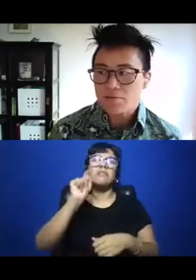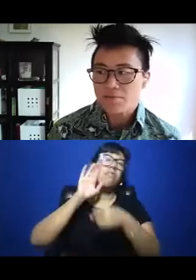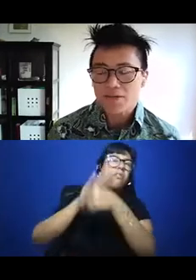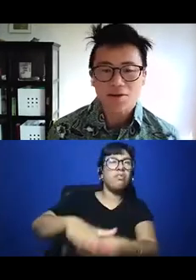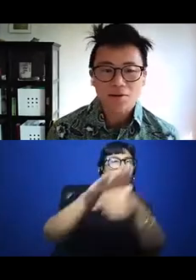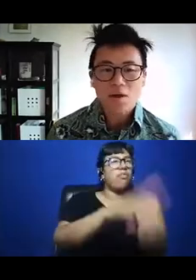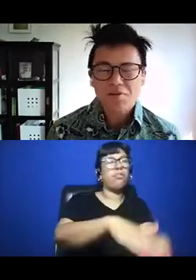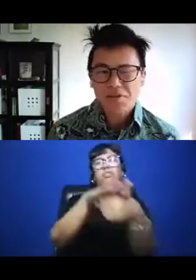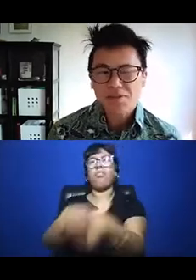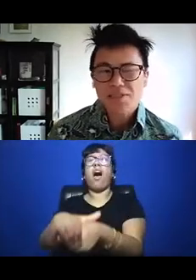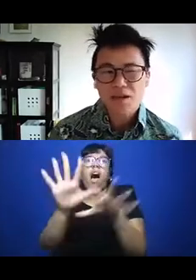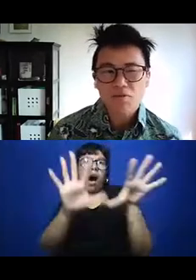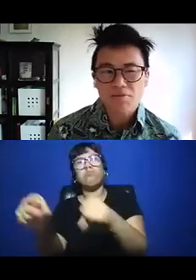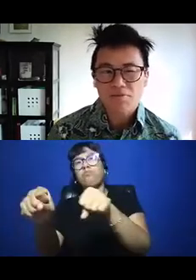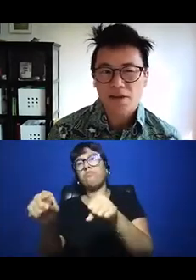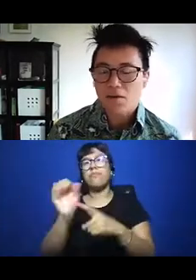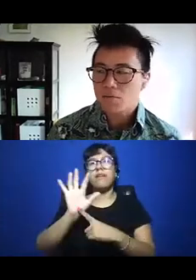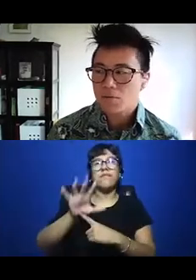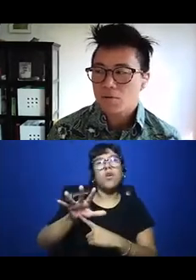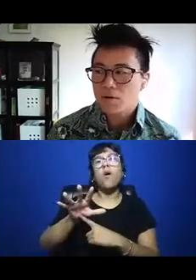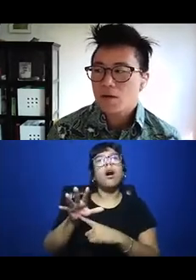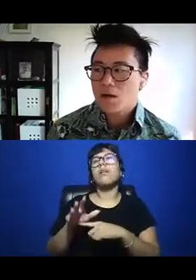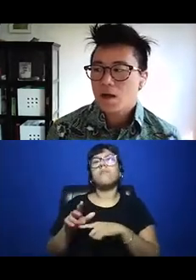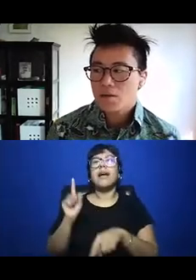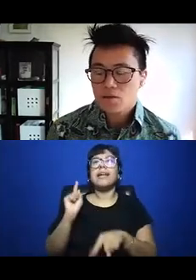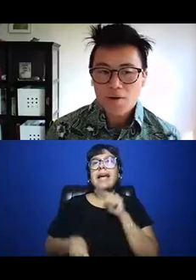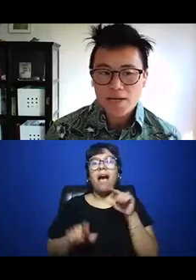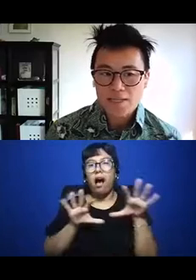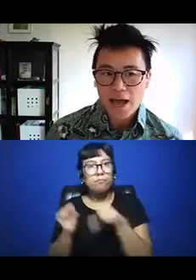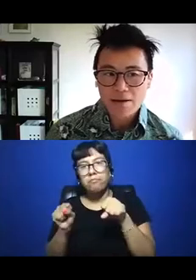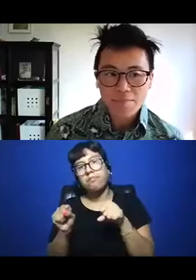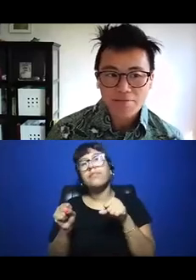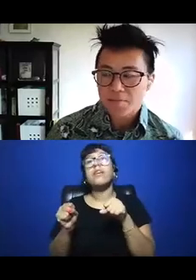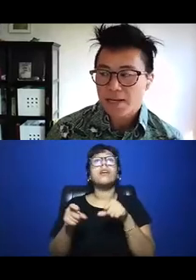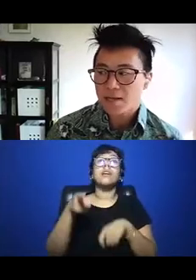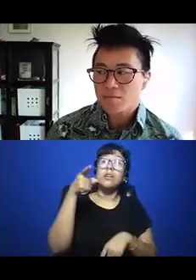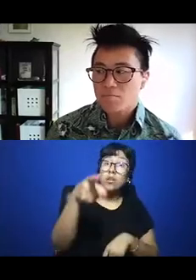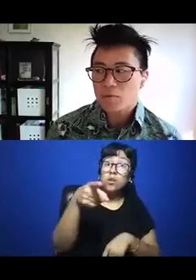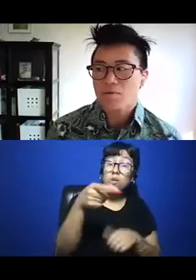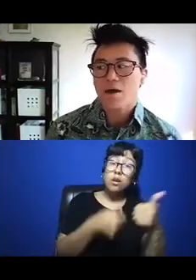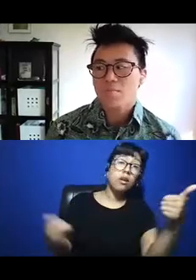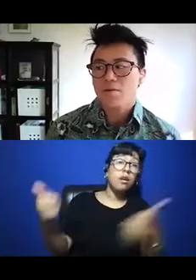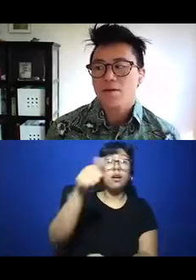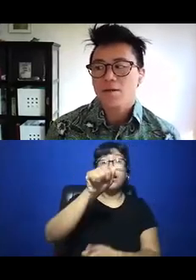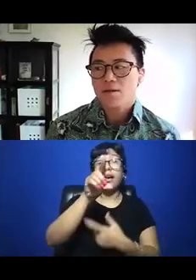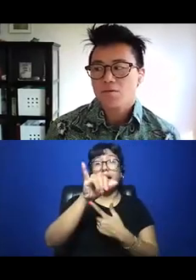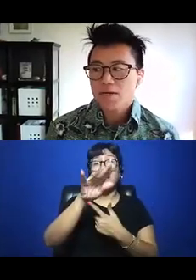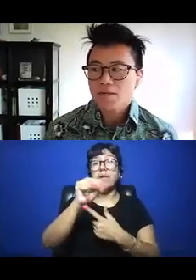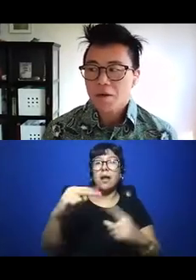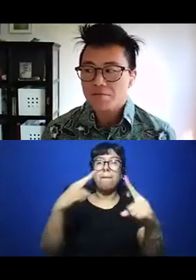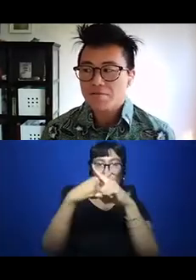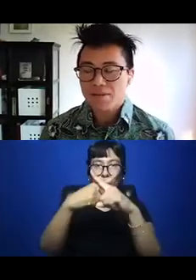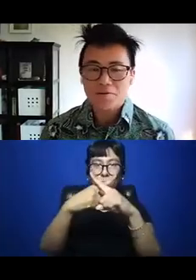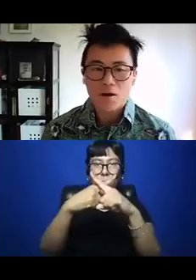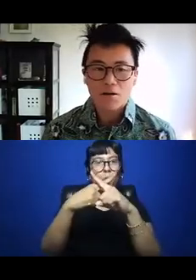take over the video, but fails to take over the video. You, as the admin of the meeting, mute them, you kick